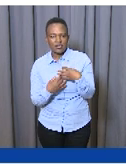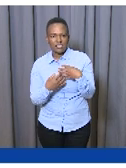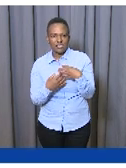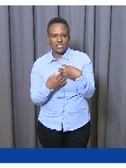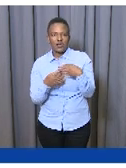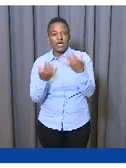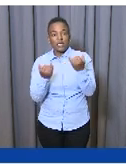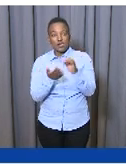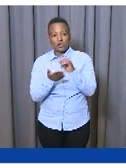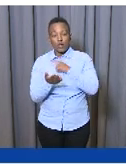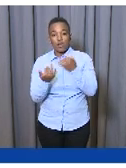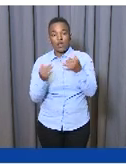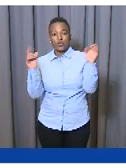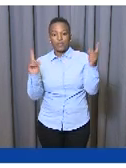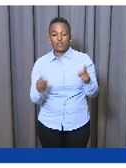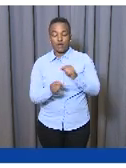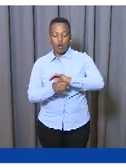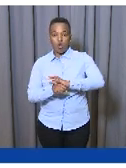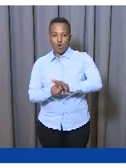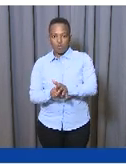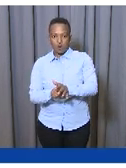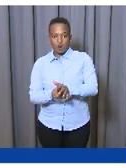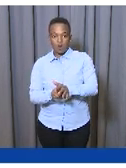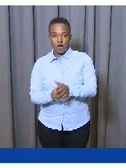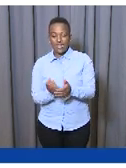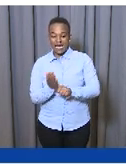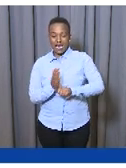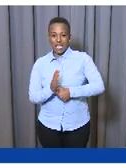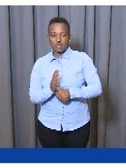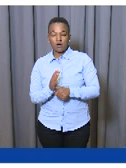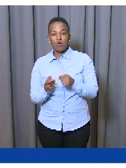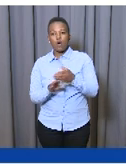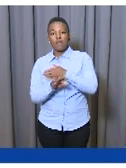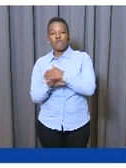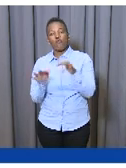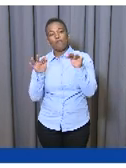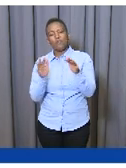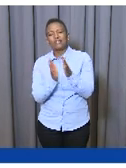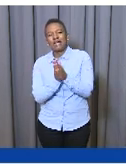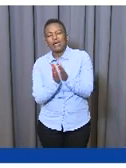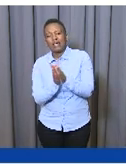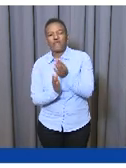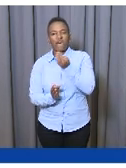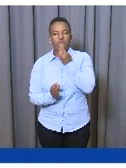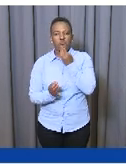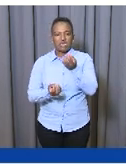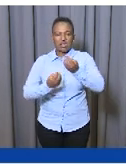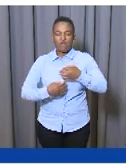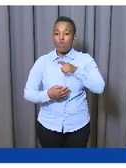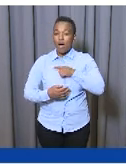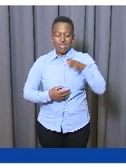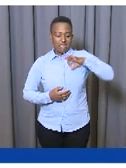the direction of the special COVID grant is going. So those people who have been asking for food security are people who literally have